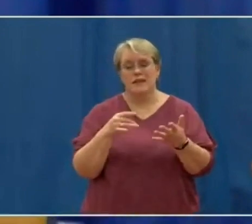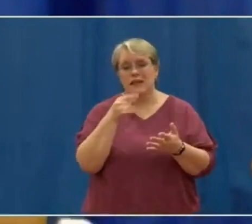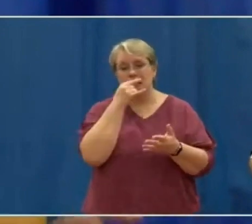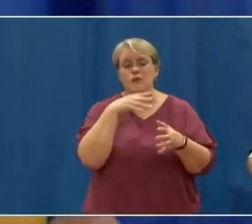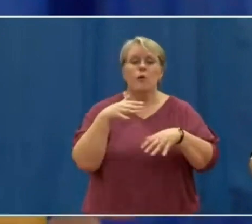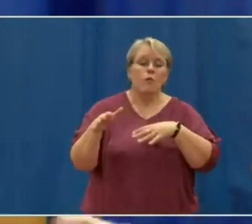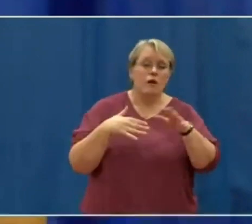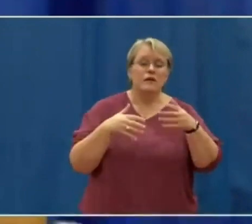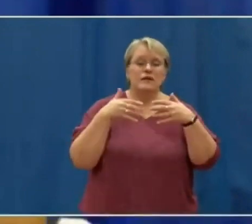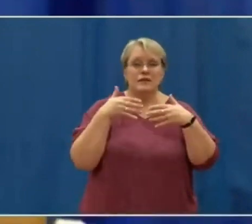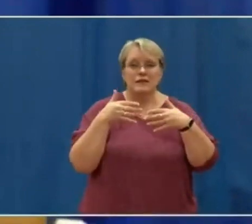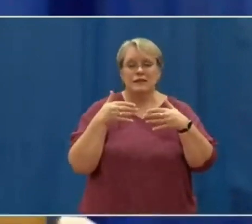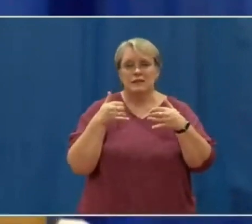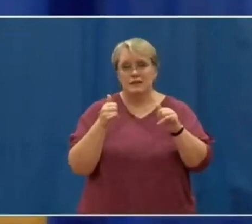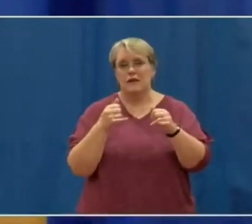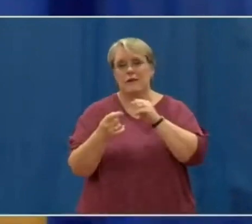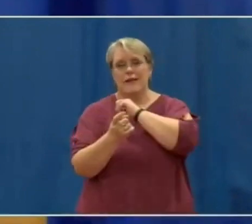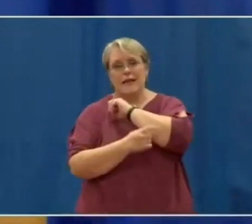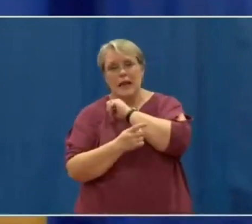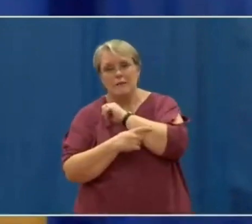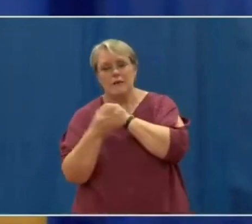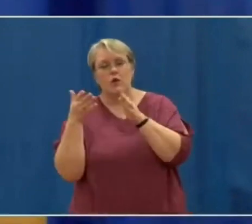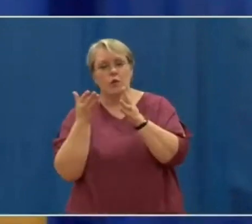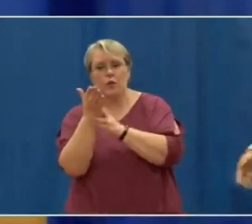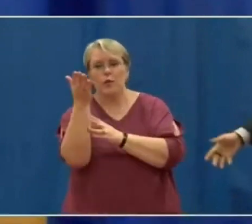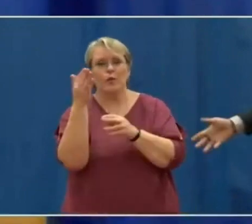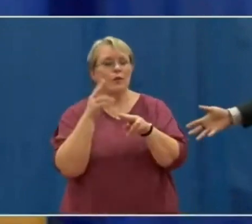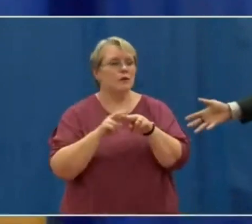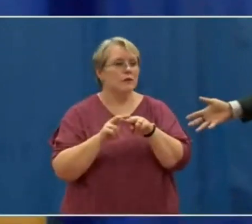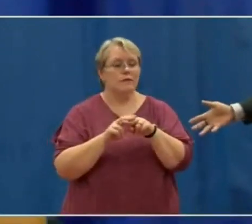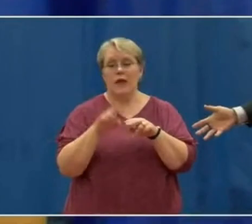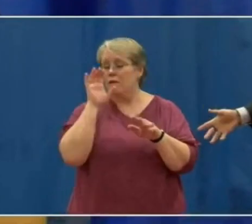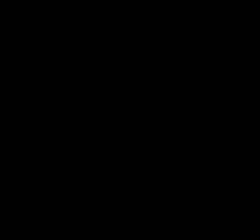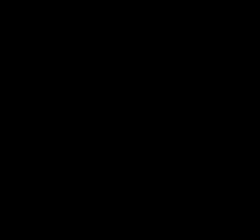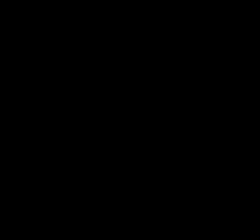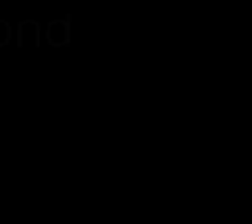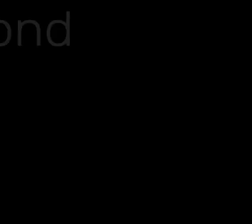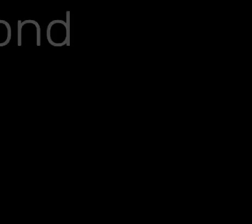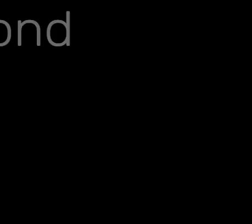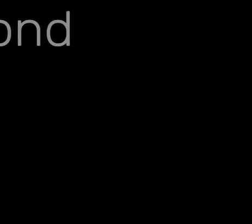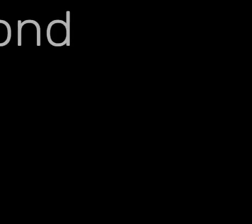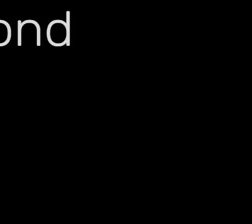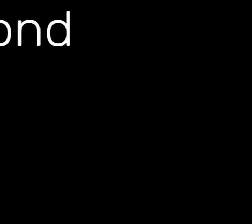that walk are still going to have that temptation to go through the trains. We got a picture right over here.